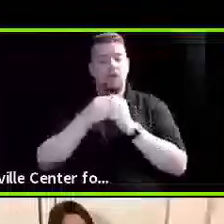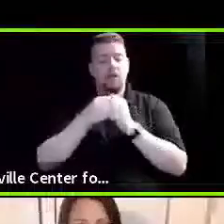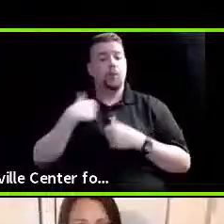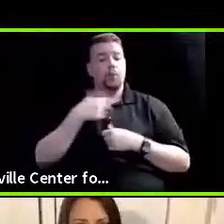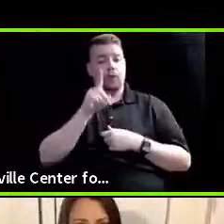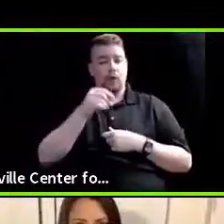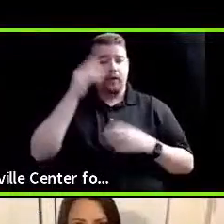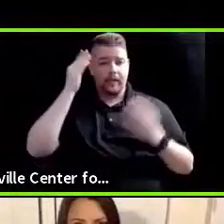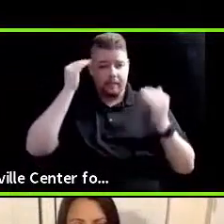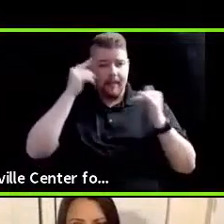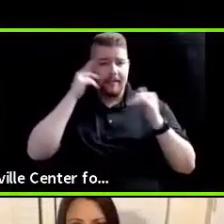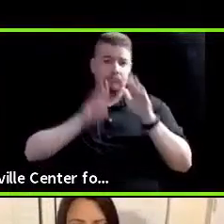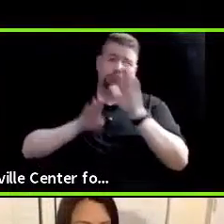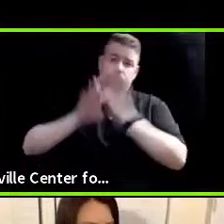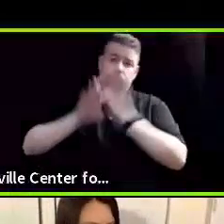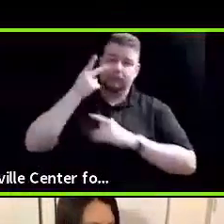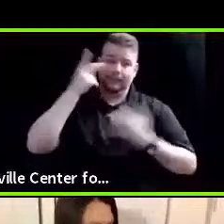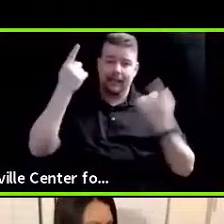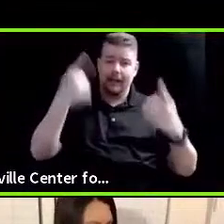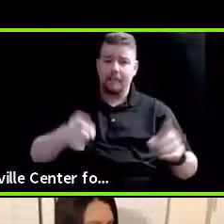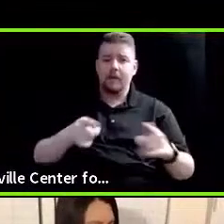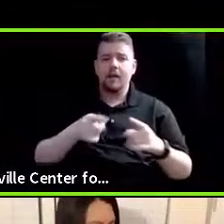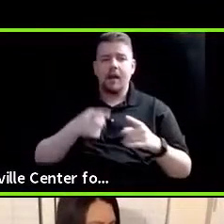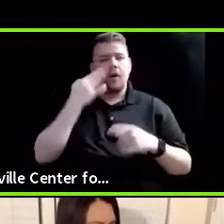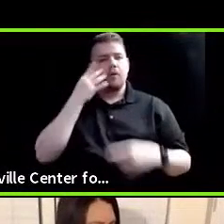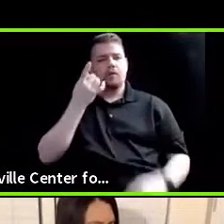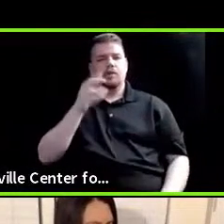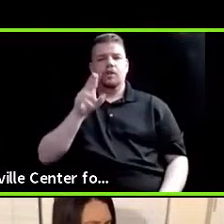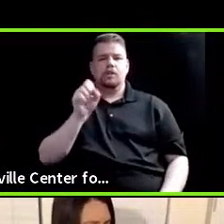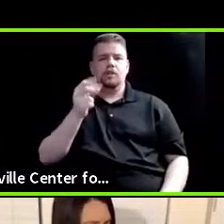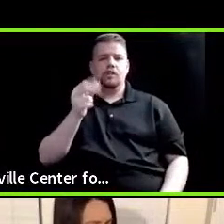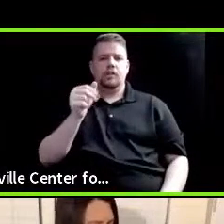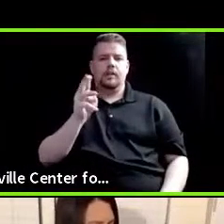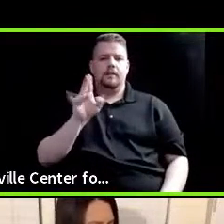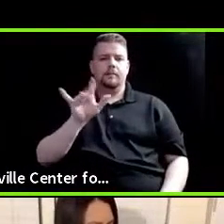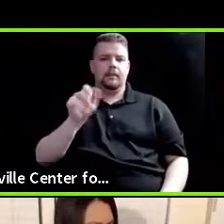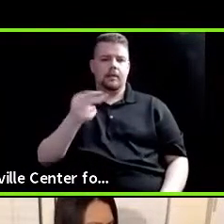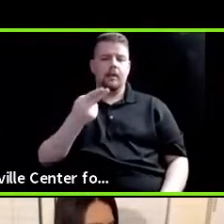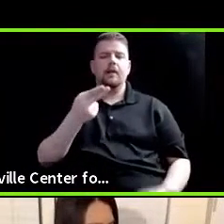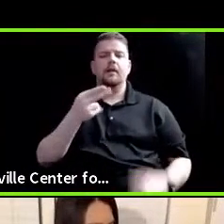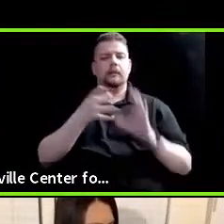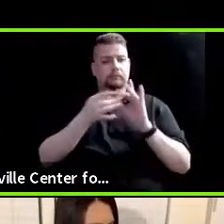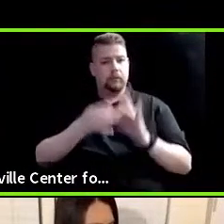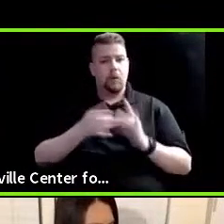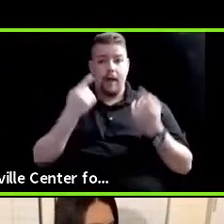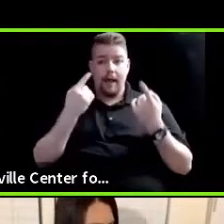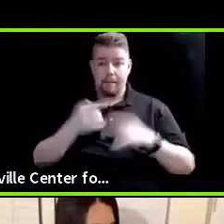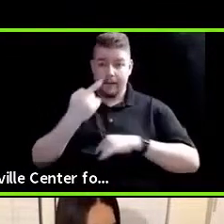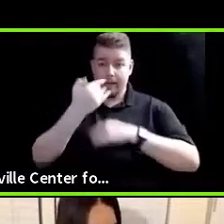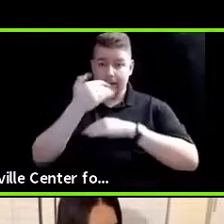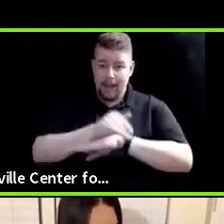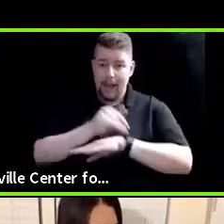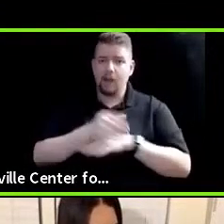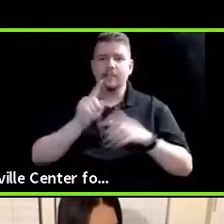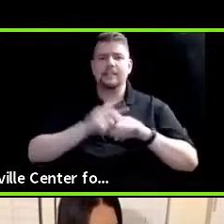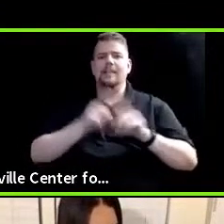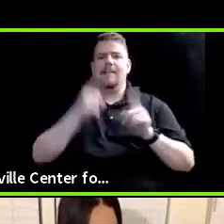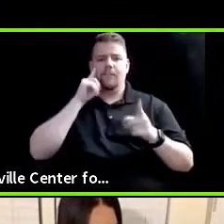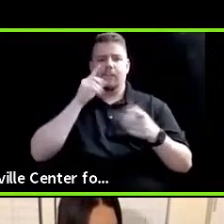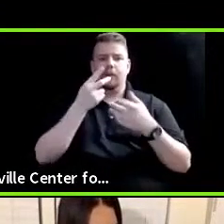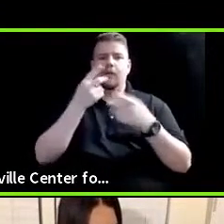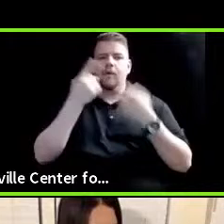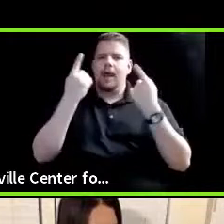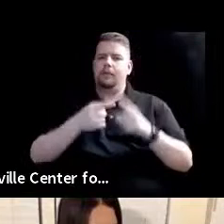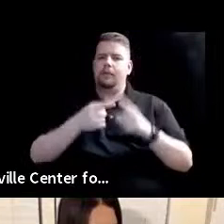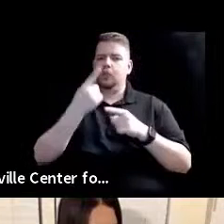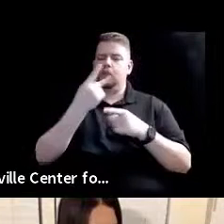see some spikes. I know Dr. Shamia was talking about, what's happening now is a result of 2 weeks ago, and 2 weeks from